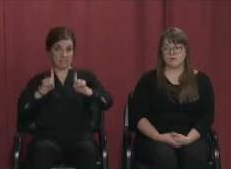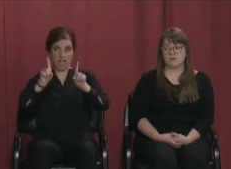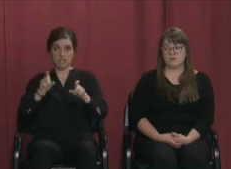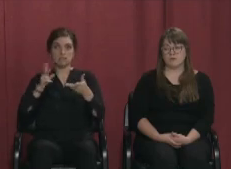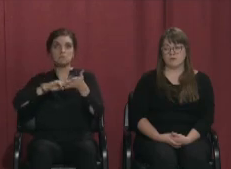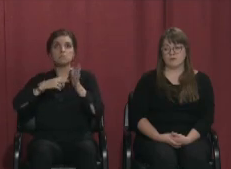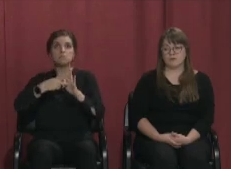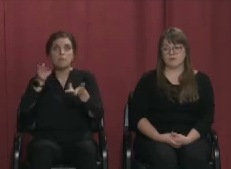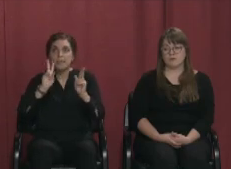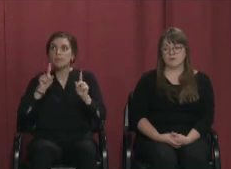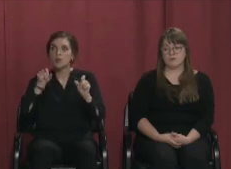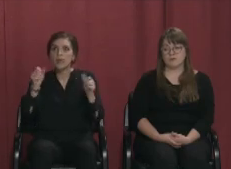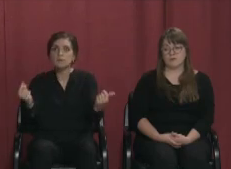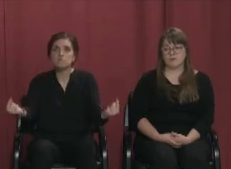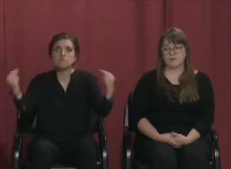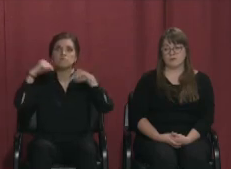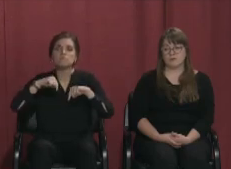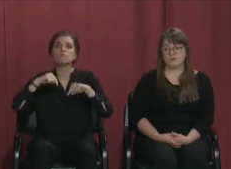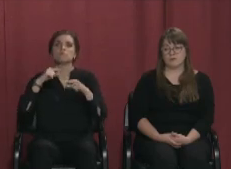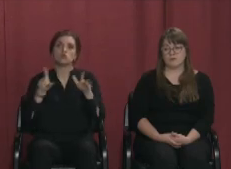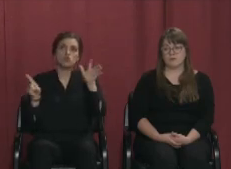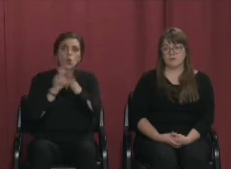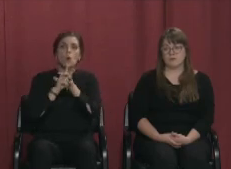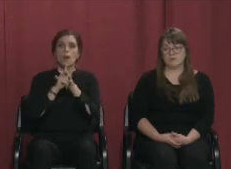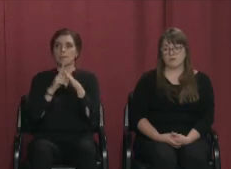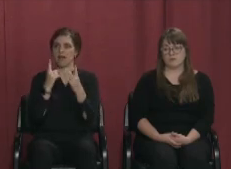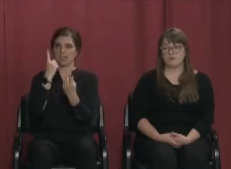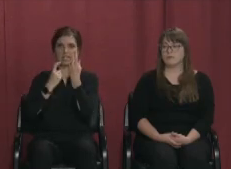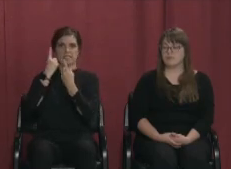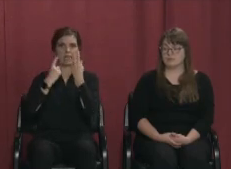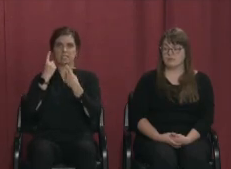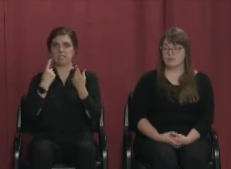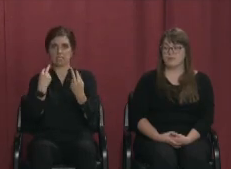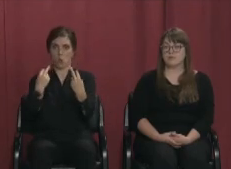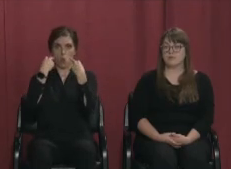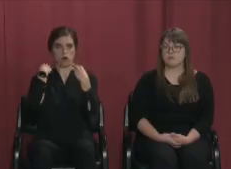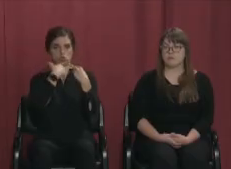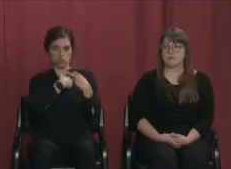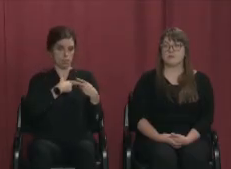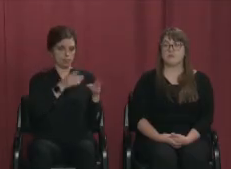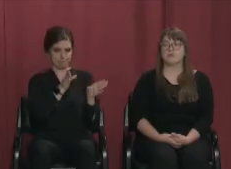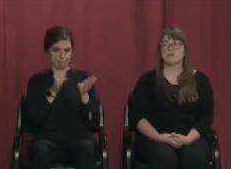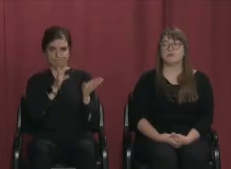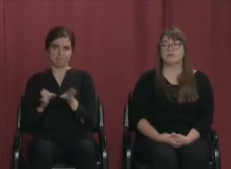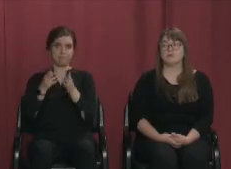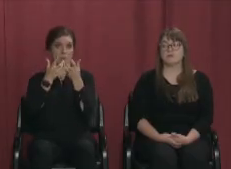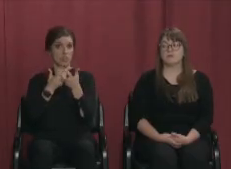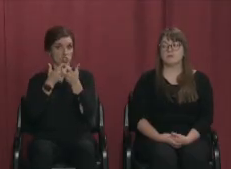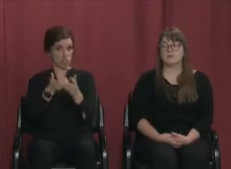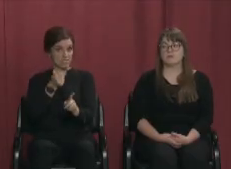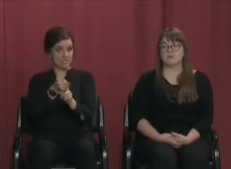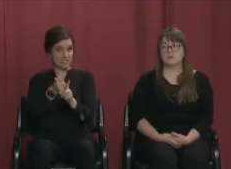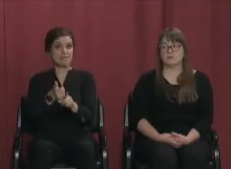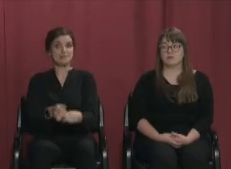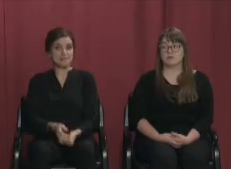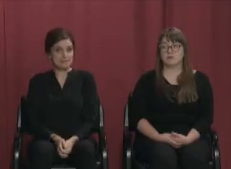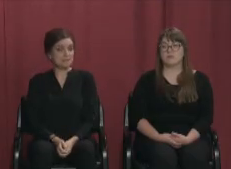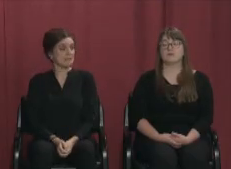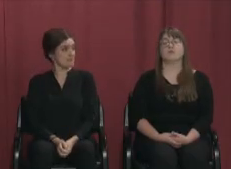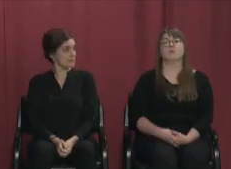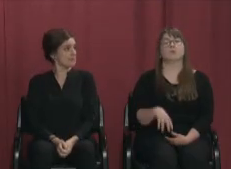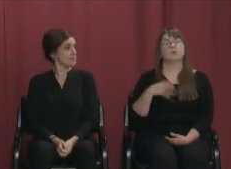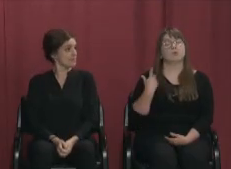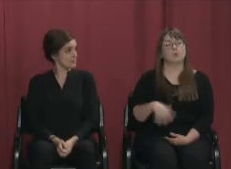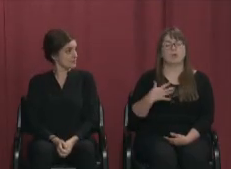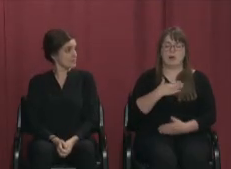start asking us questions and watch us prepare the machines and the ballots themselves. And so appreciate the